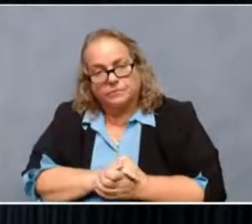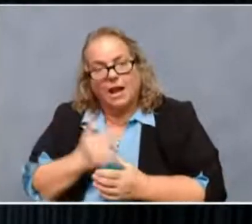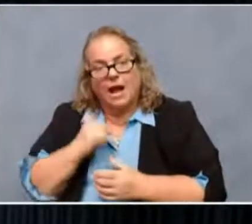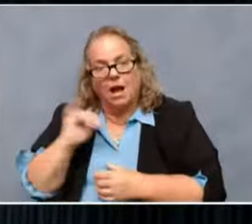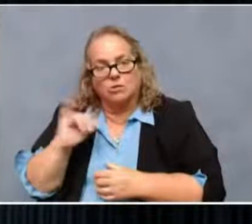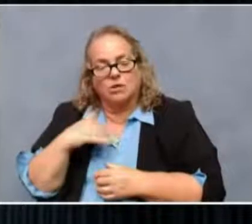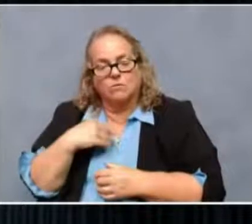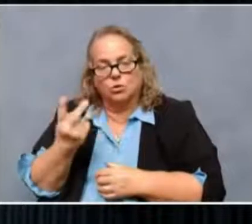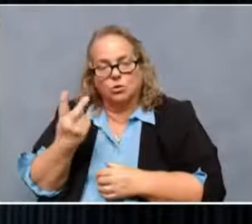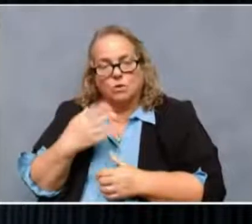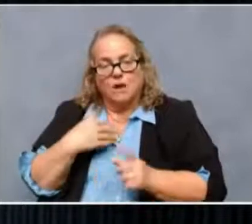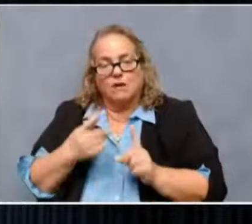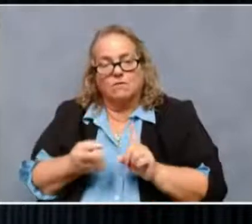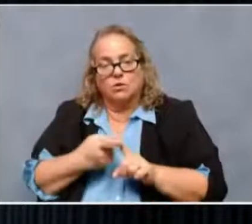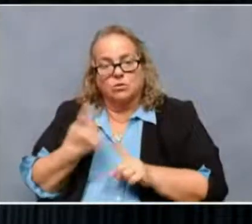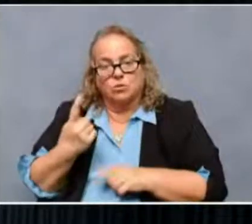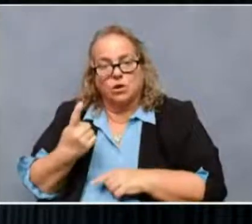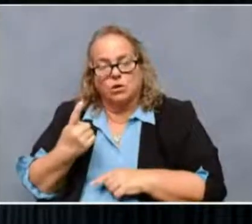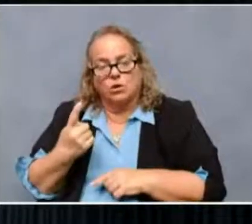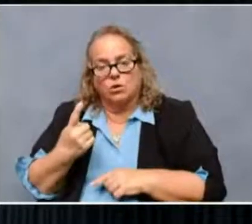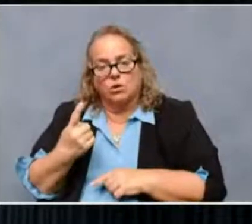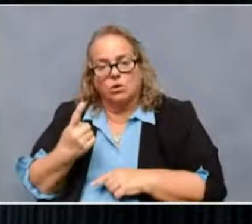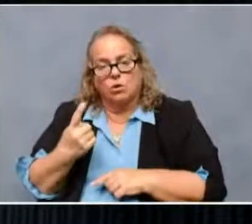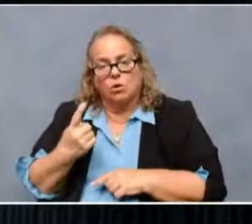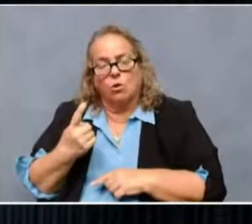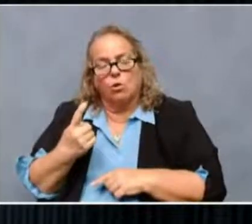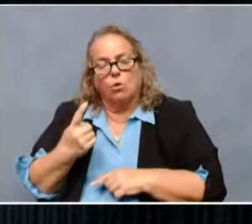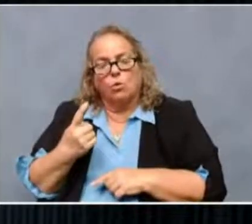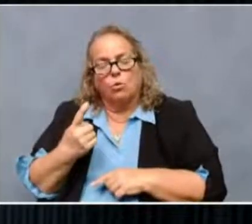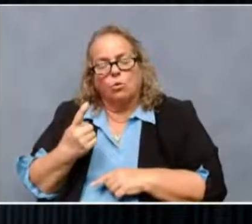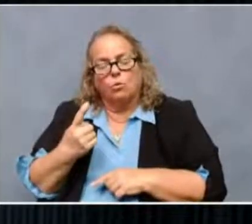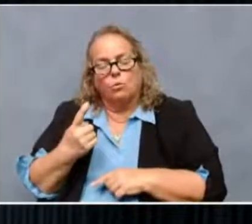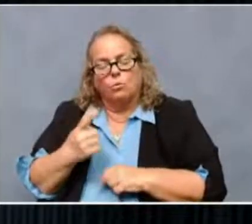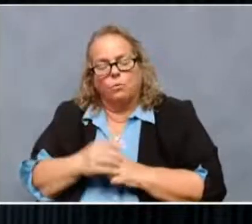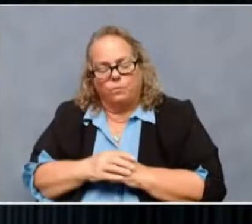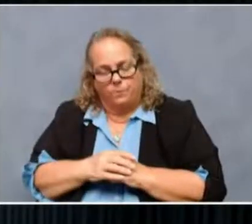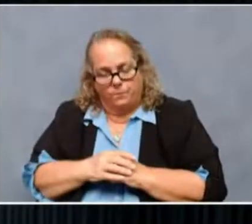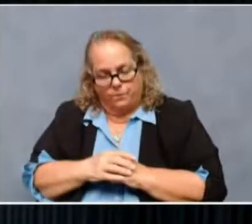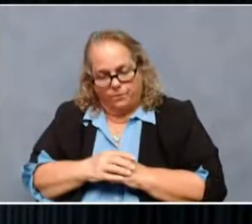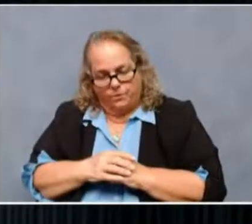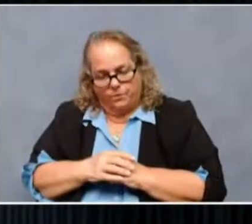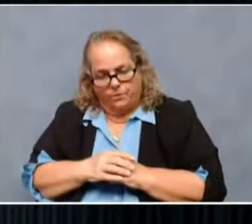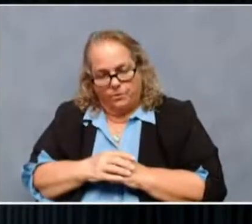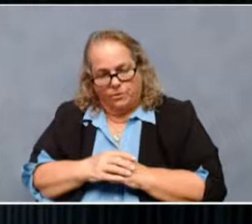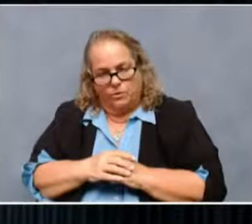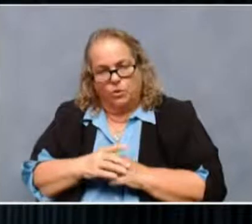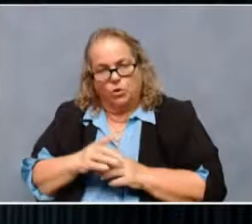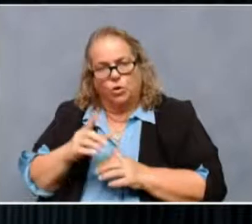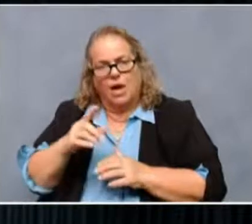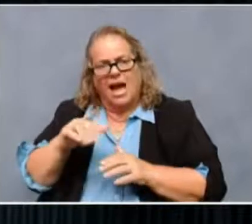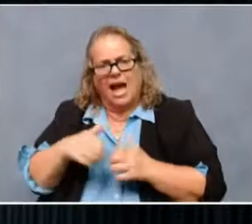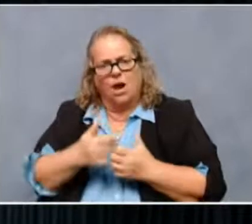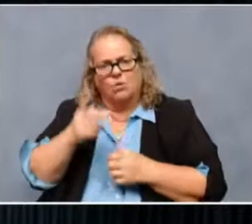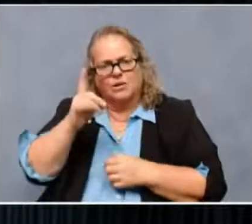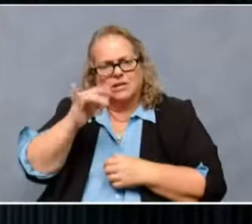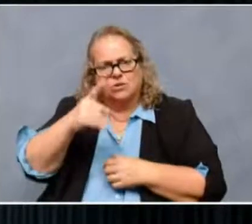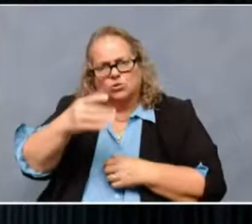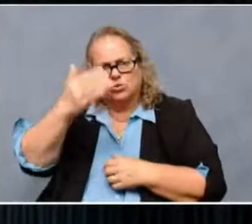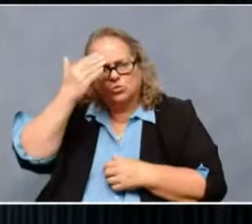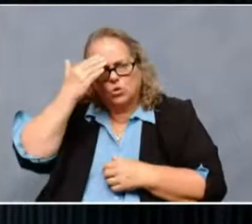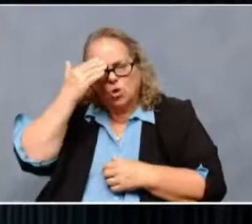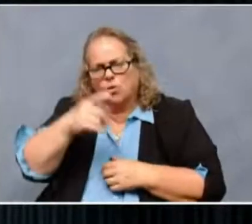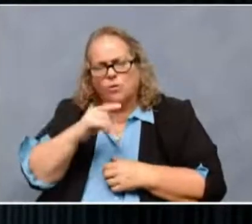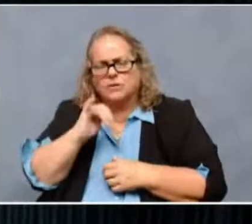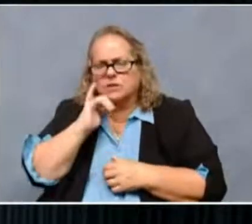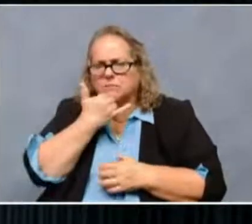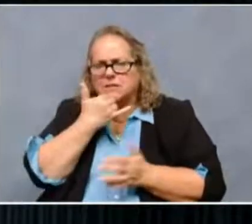one is, what twigged you all that there was a miscount in the vaccinations? Was it